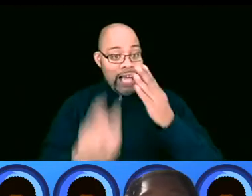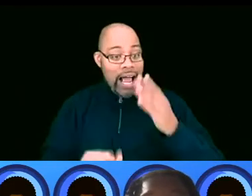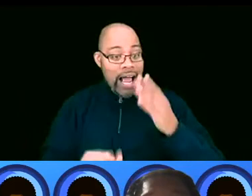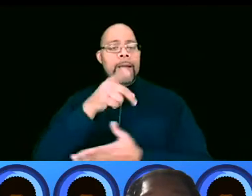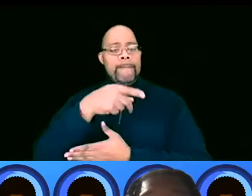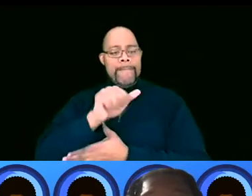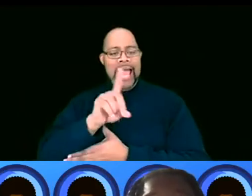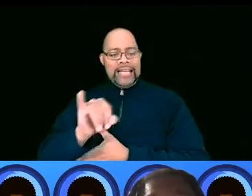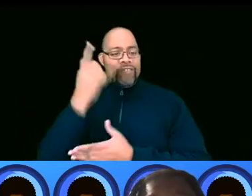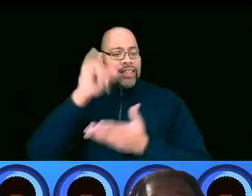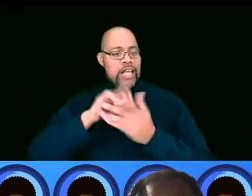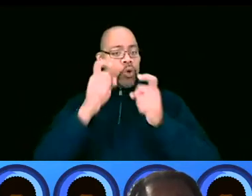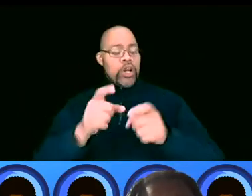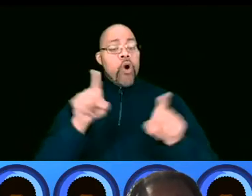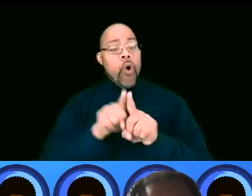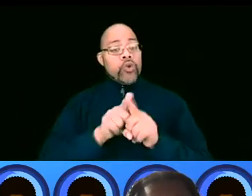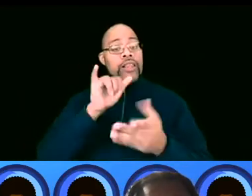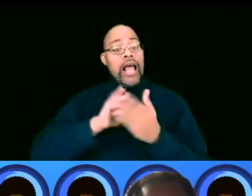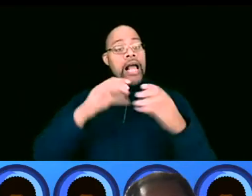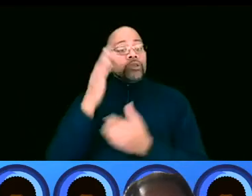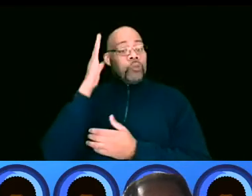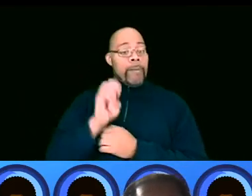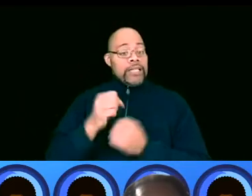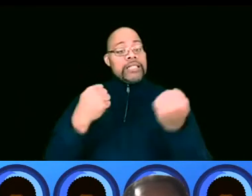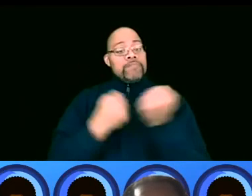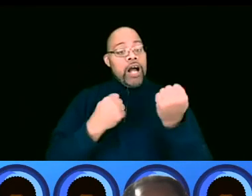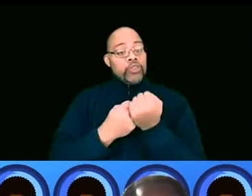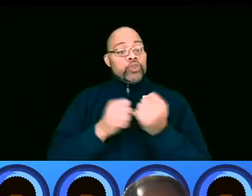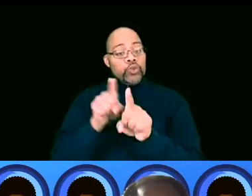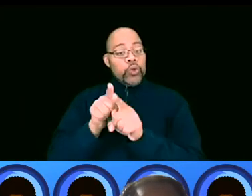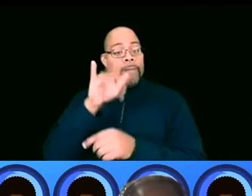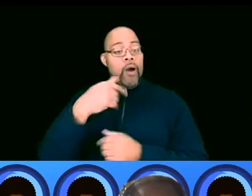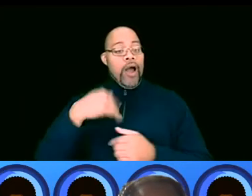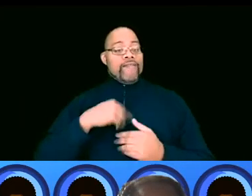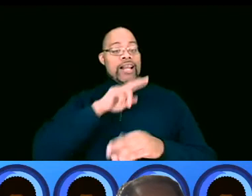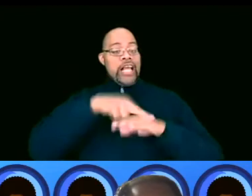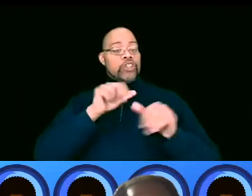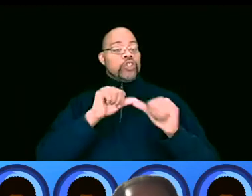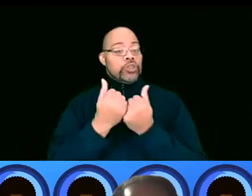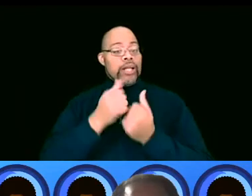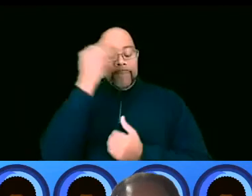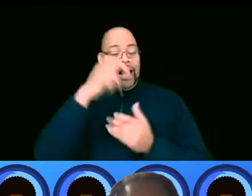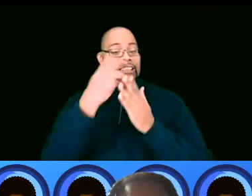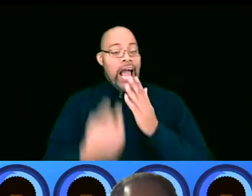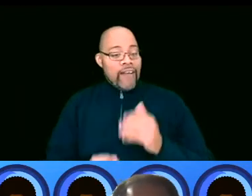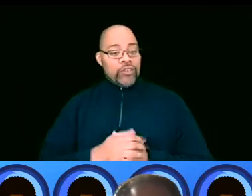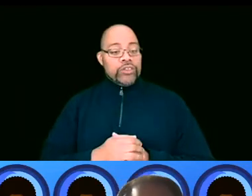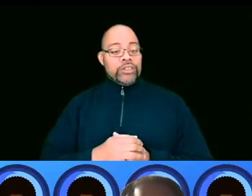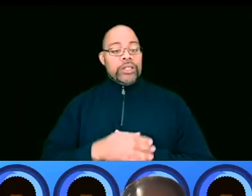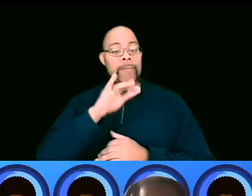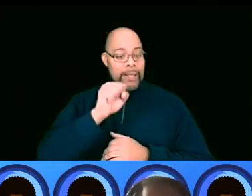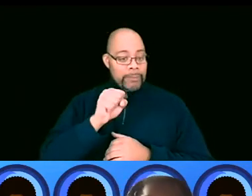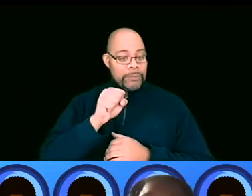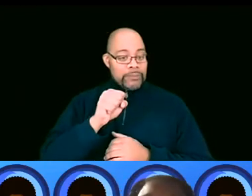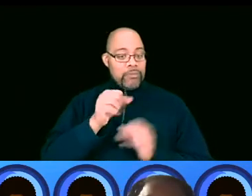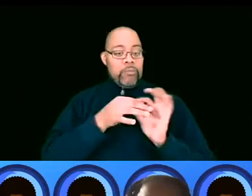donation. And then also that class is going to be sponsored as well by, we have the National Association of Black Divers, of course,